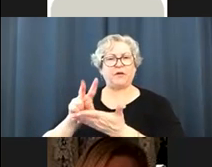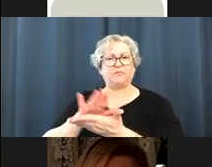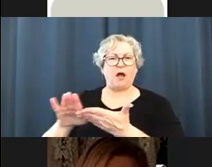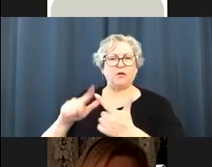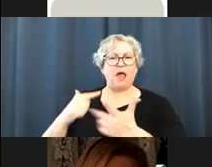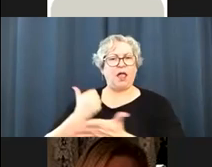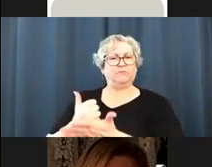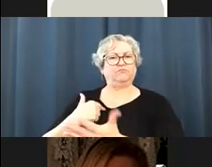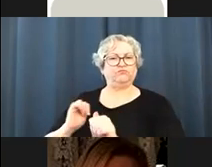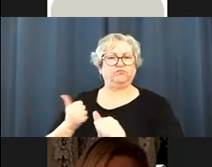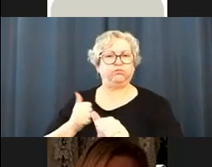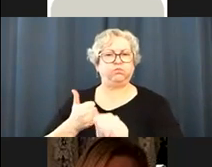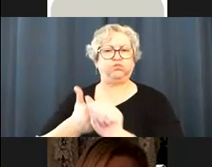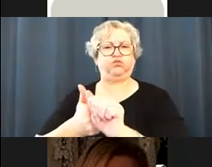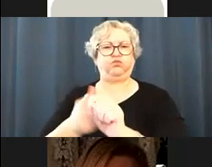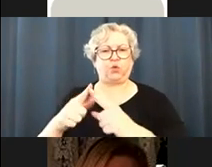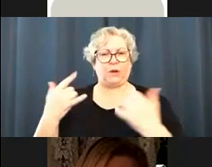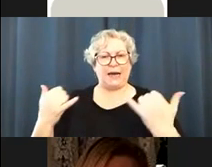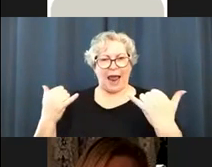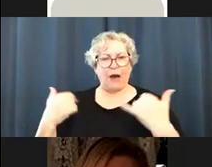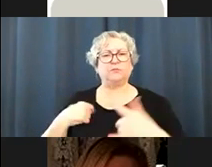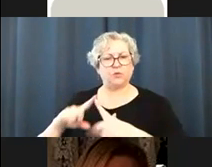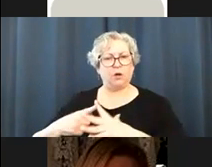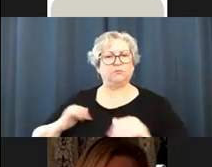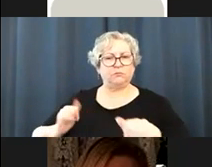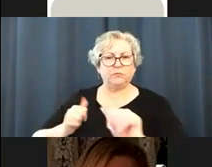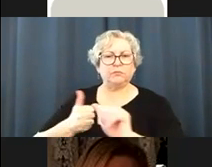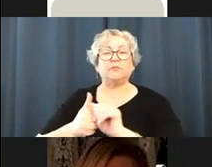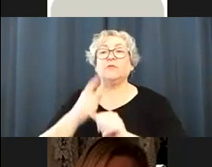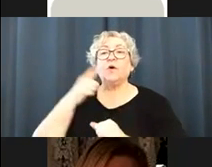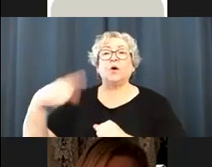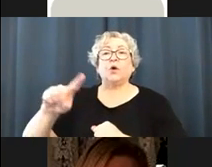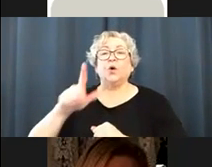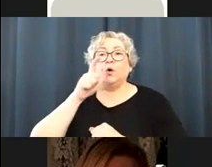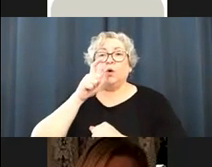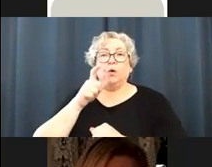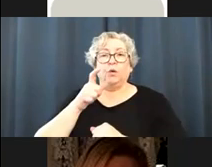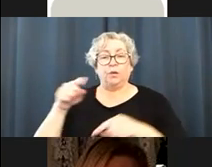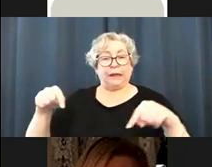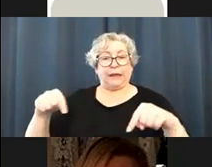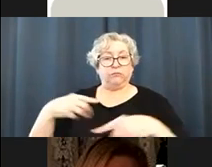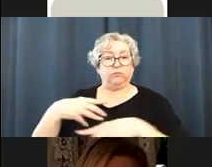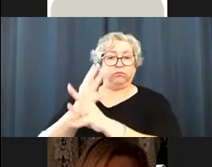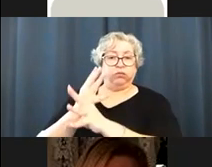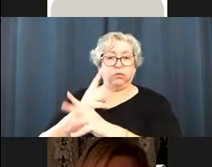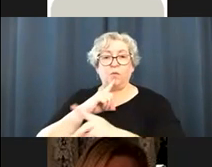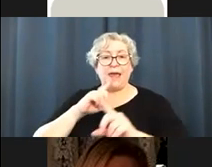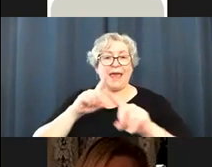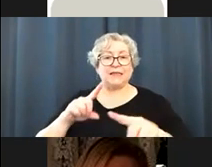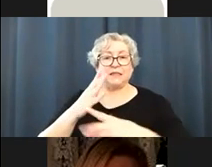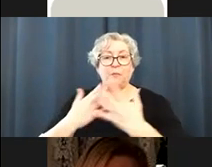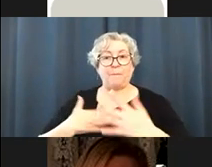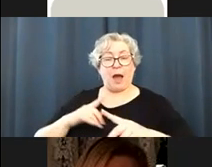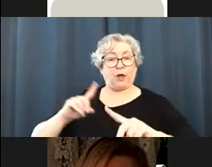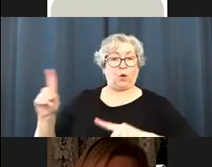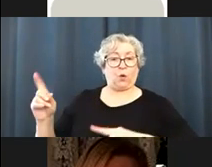to speed. So I am getting up to speed. And for anybody on this particular call who's answered some of my